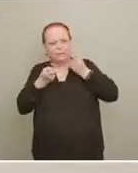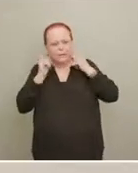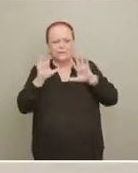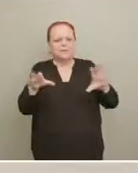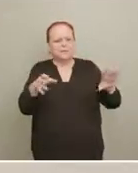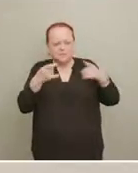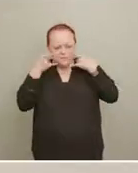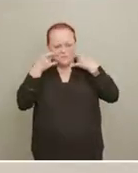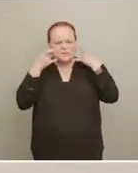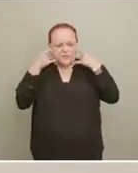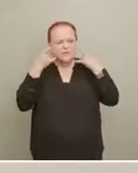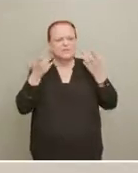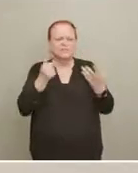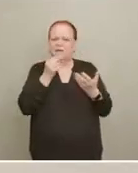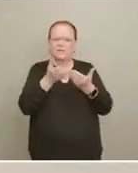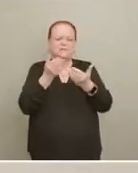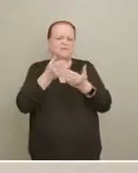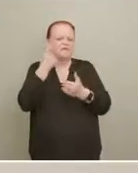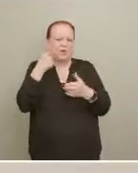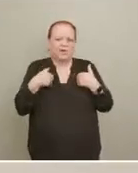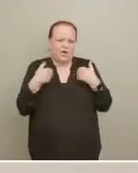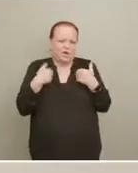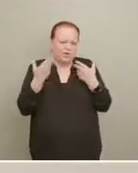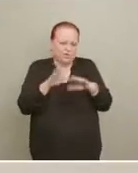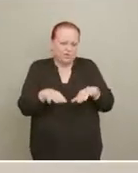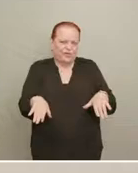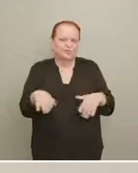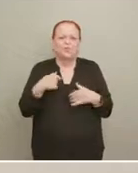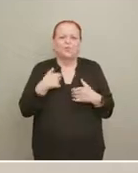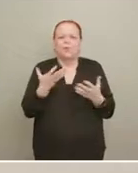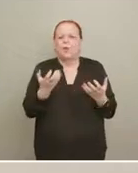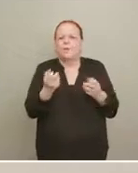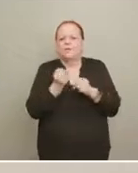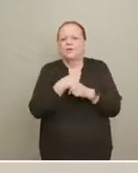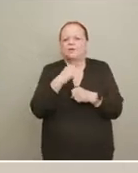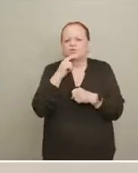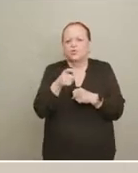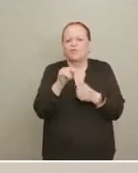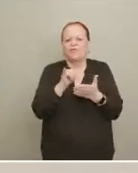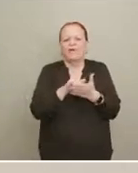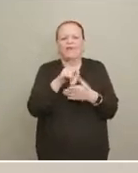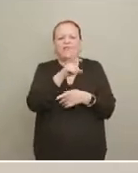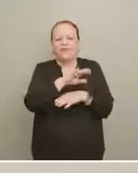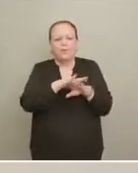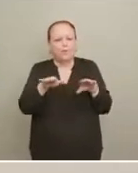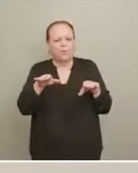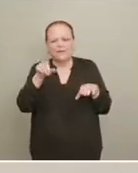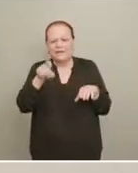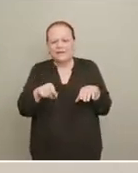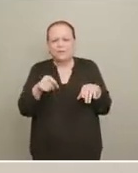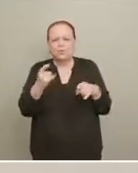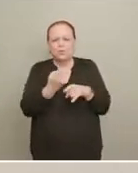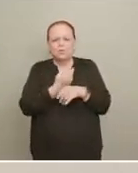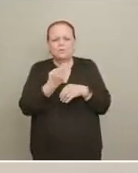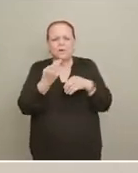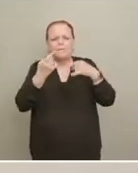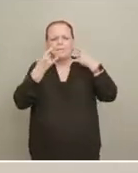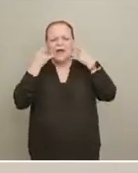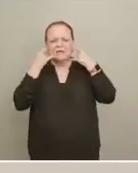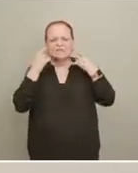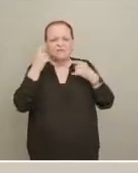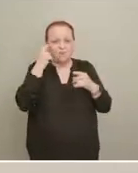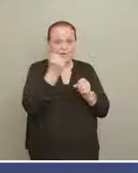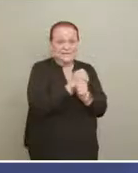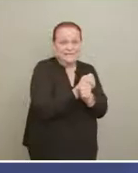And we want to make sure that we allow them to be able to be maskless where it's safe. But will you be